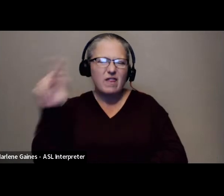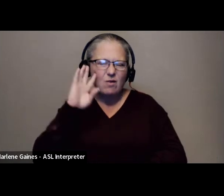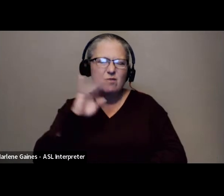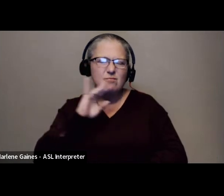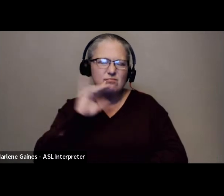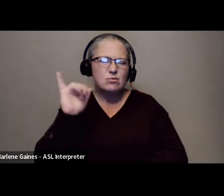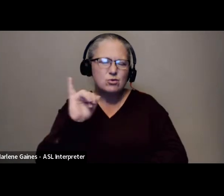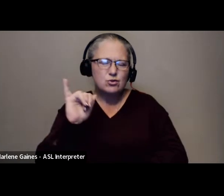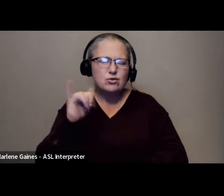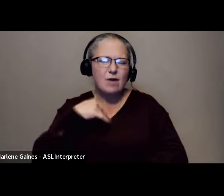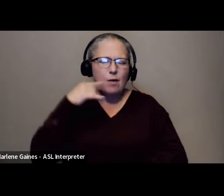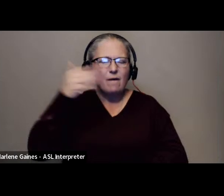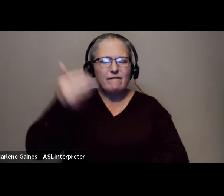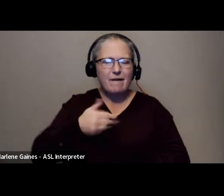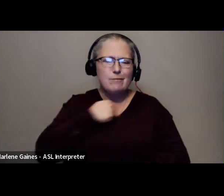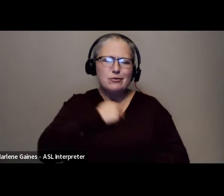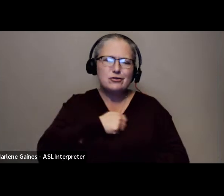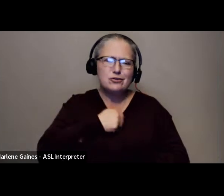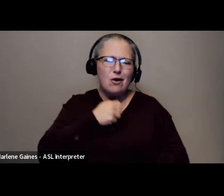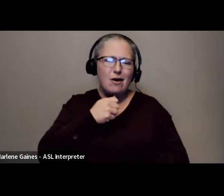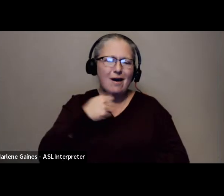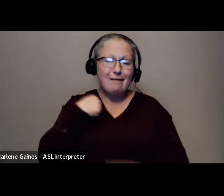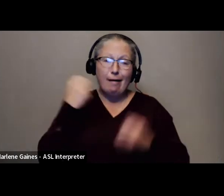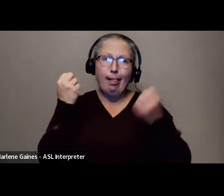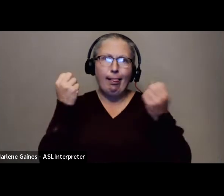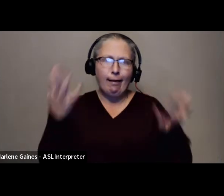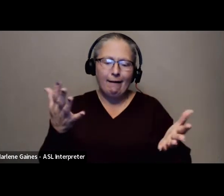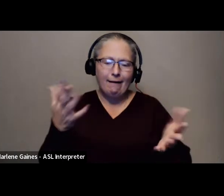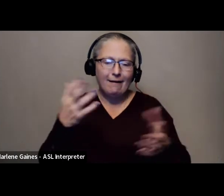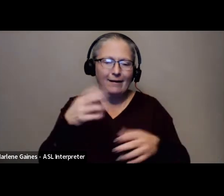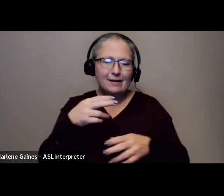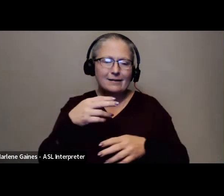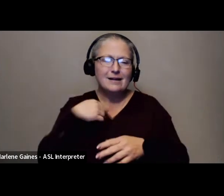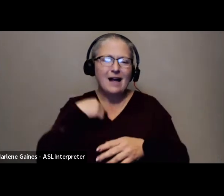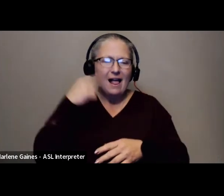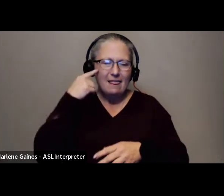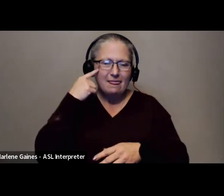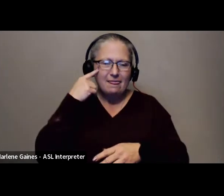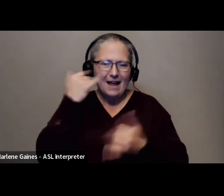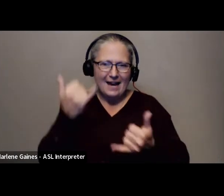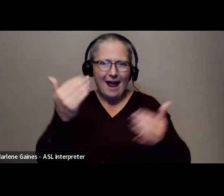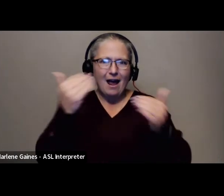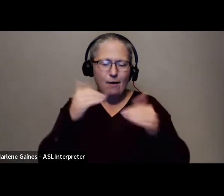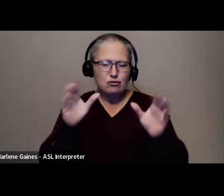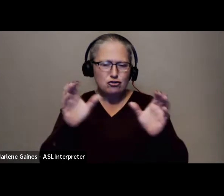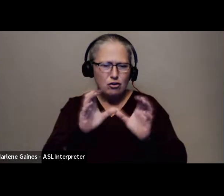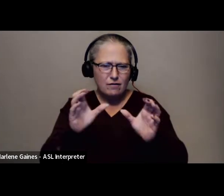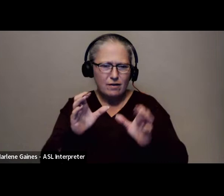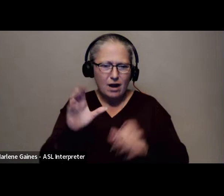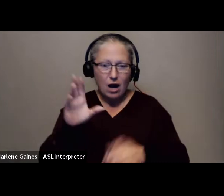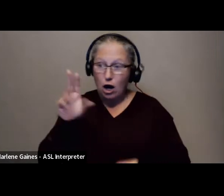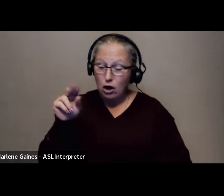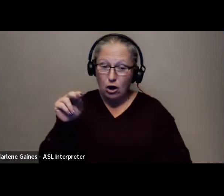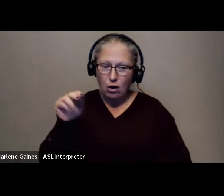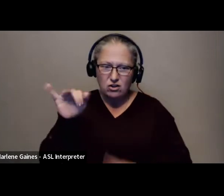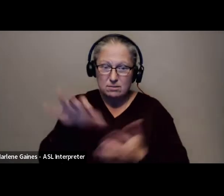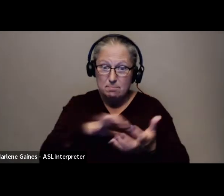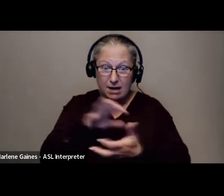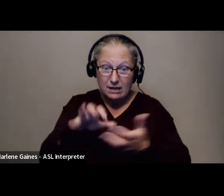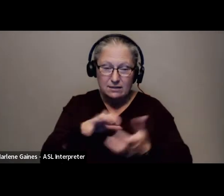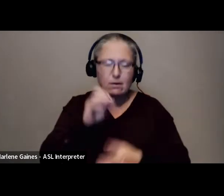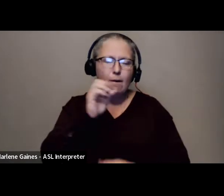I will invite them up. And I'm sorry, there's just a lot here. So I think we're on certificated now. No, that just got a mix up.